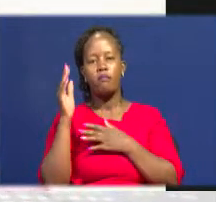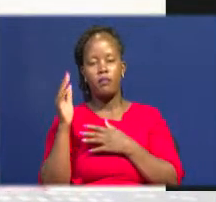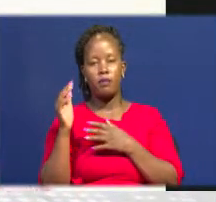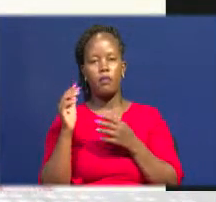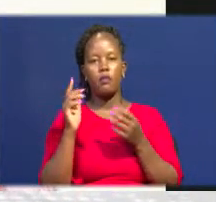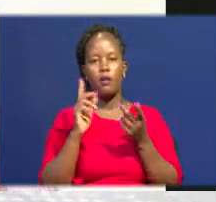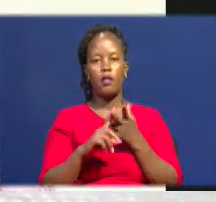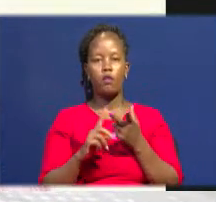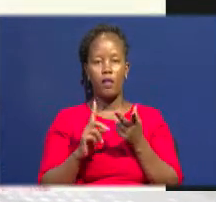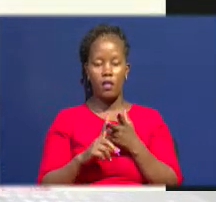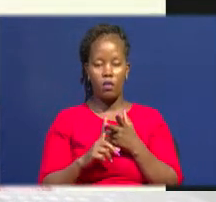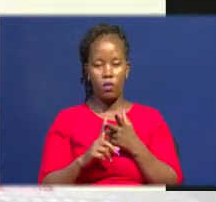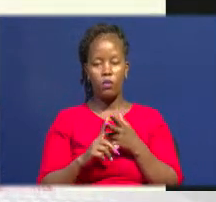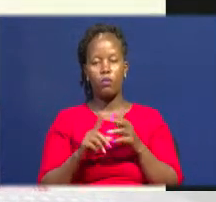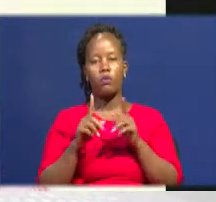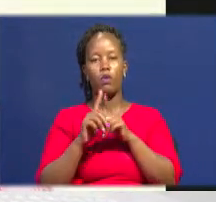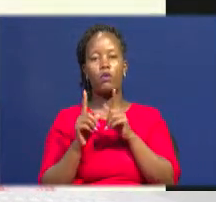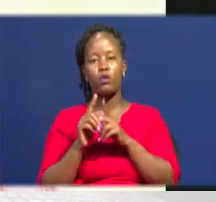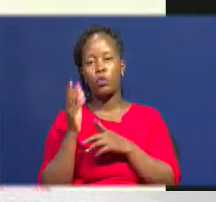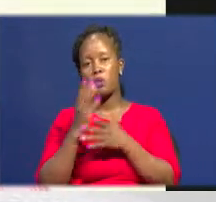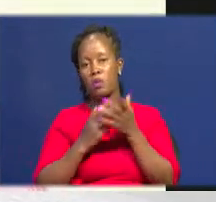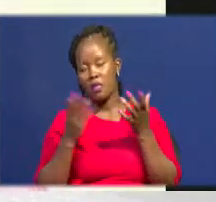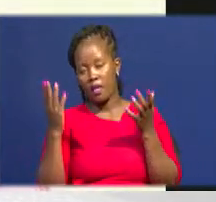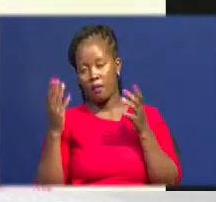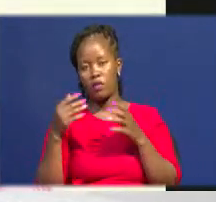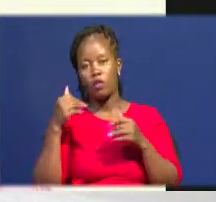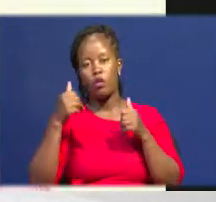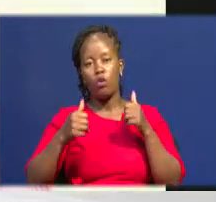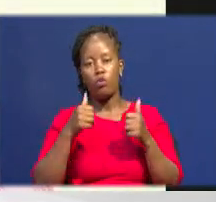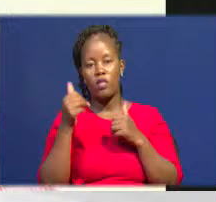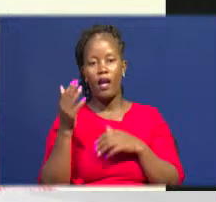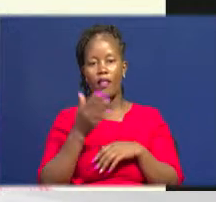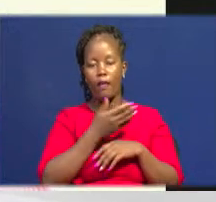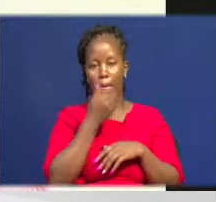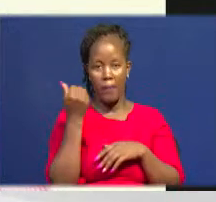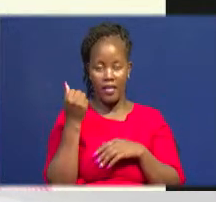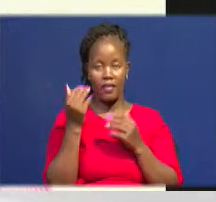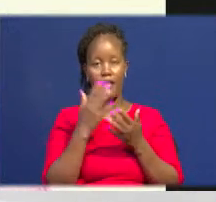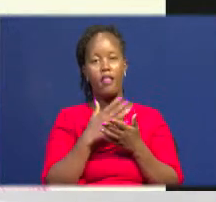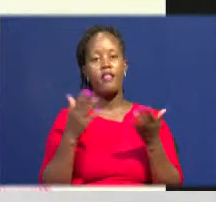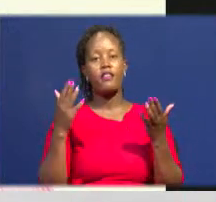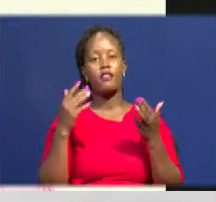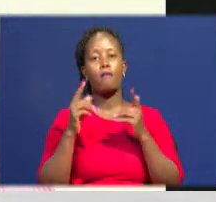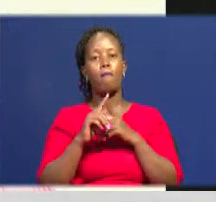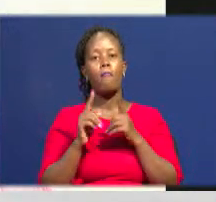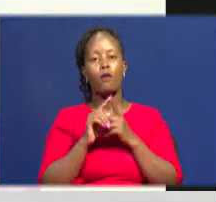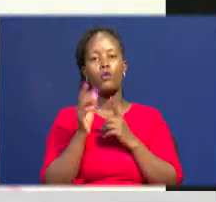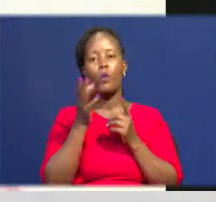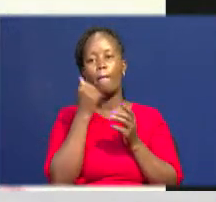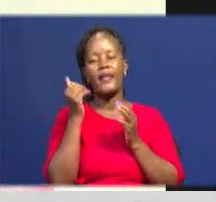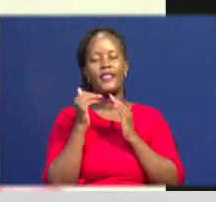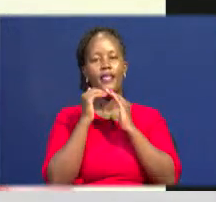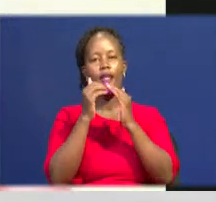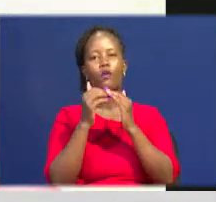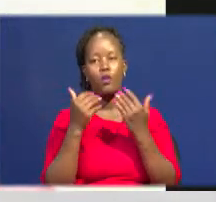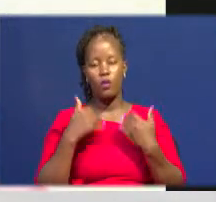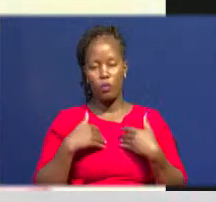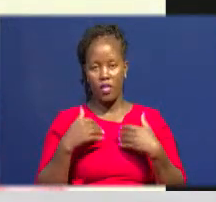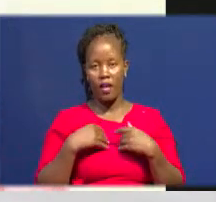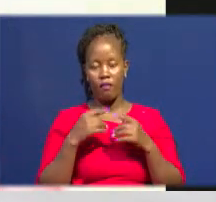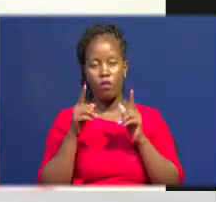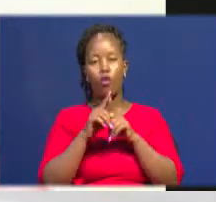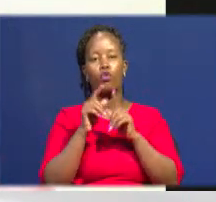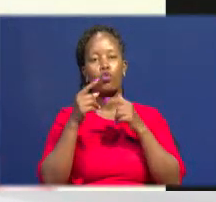chance so that at the end of the championship, it is the best athlete, it is the best team, it is the best coach and the best team that wins our